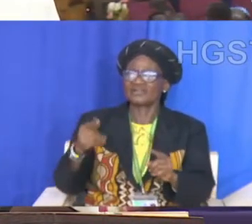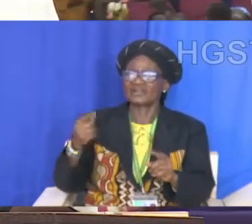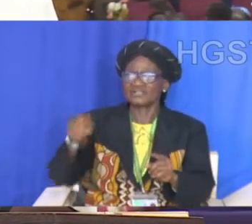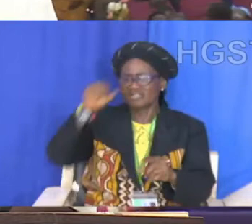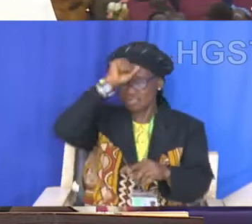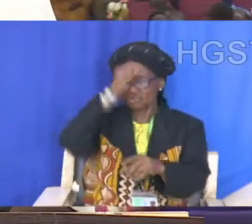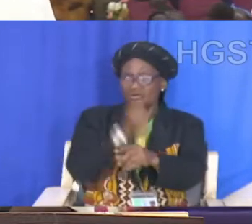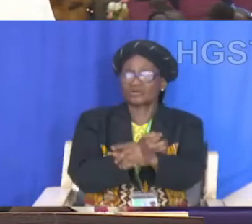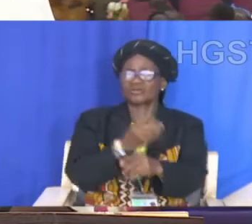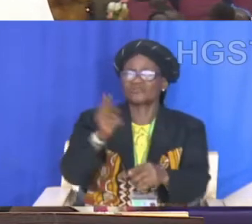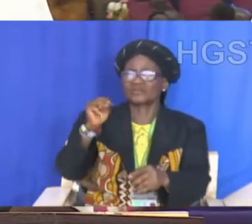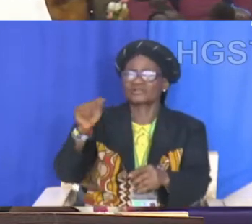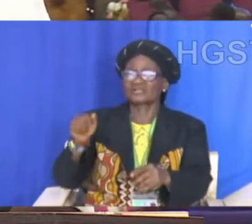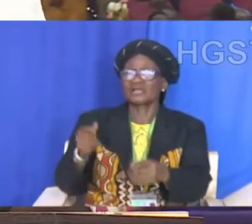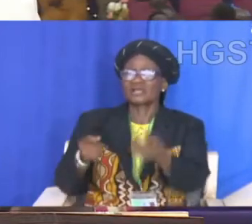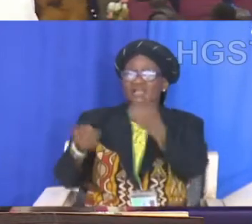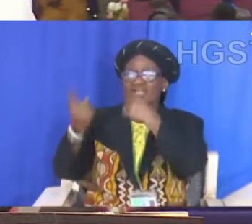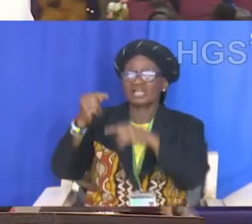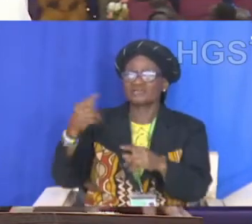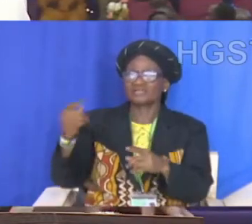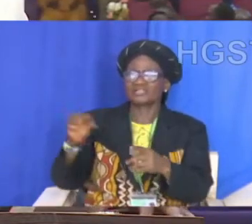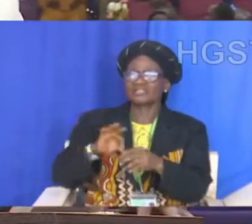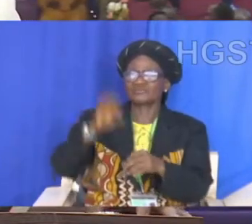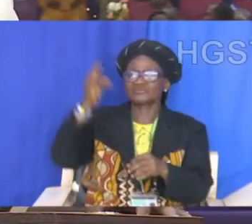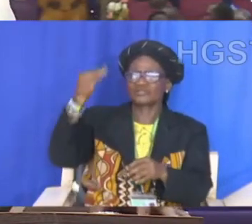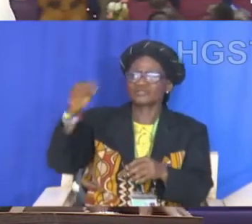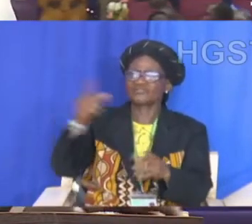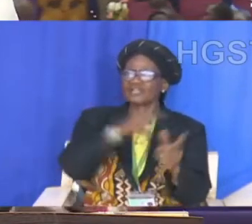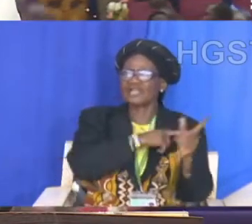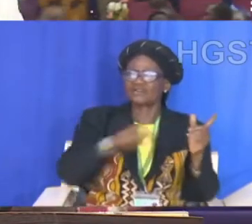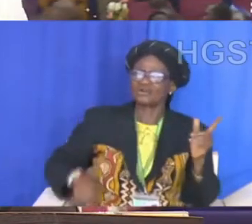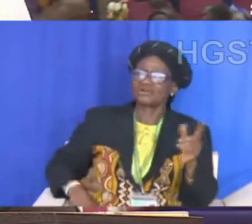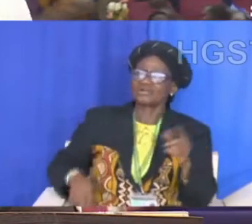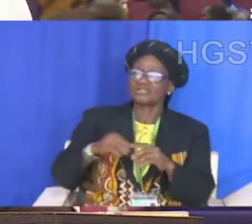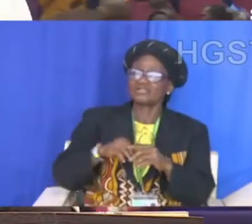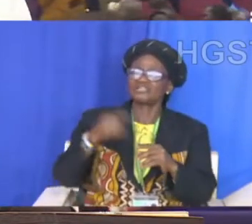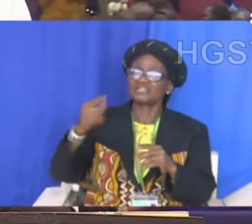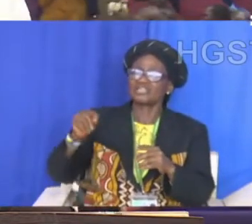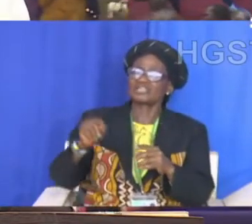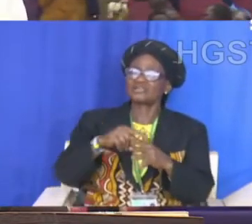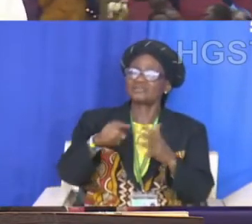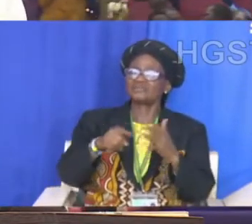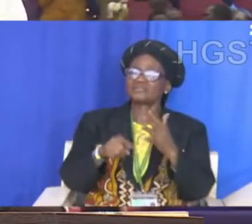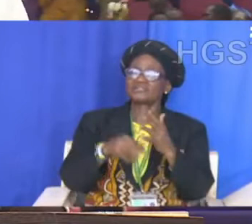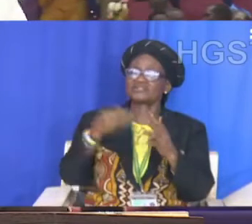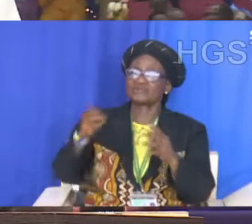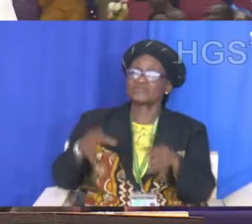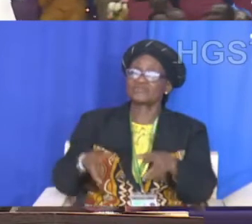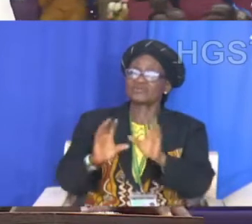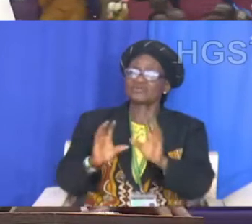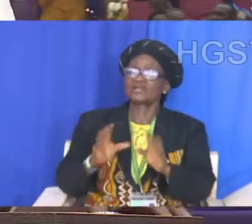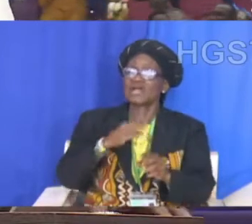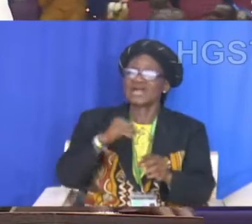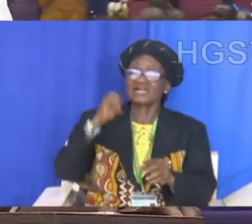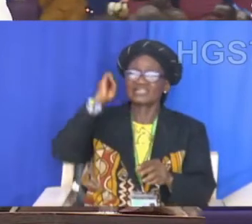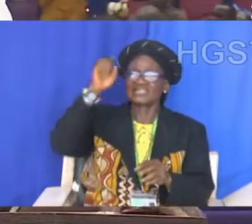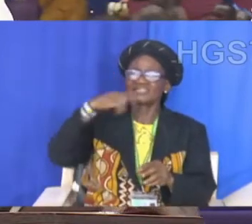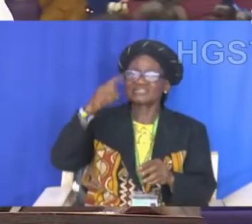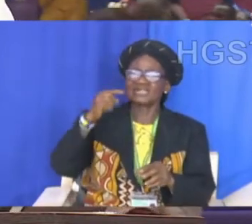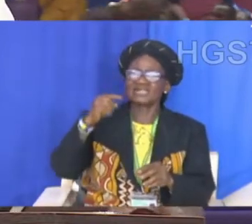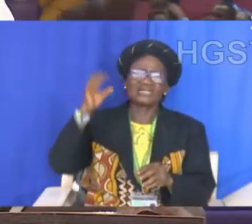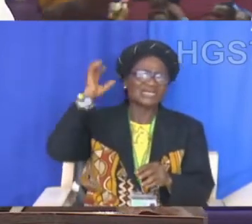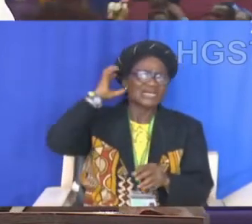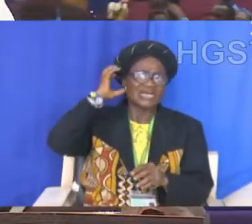Asaph, came the Spirit of the Lord in the midst of the congregation. And he said, "Hearken ye,